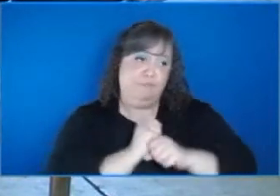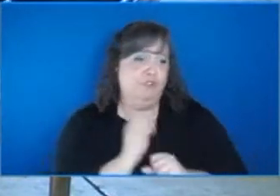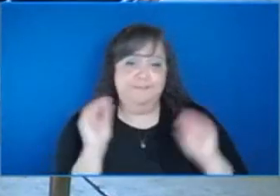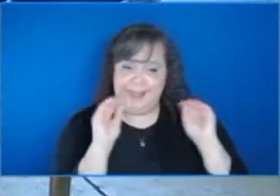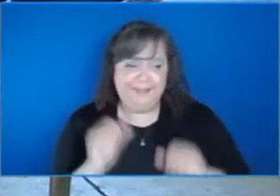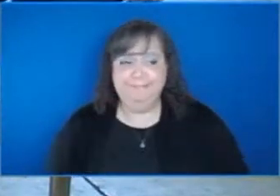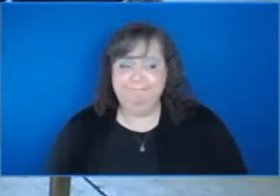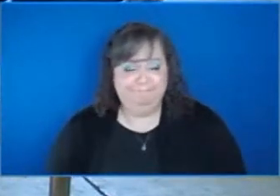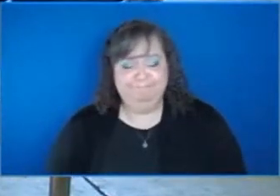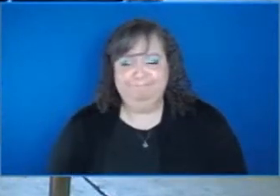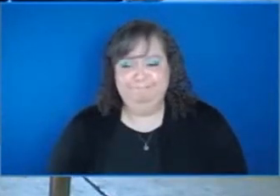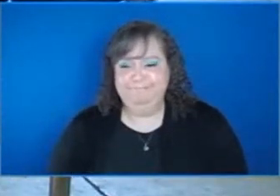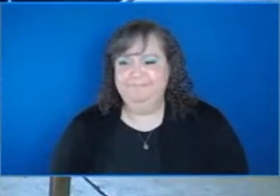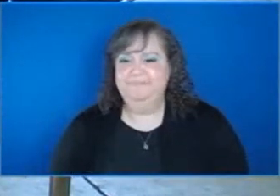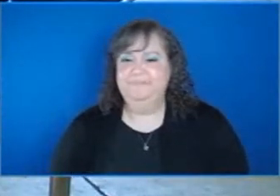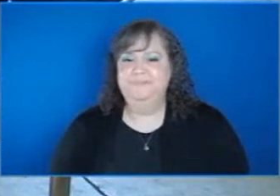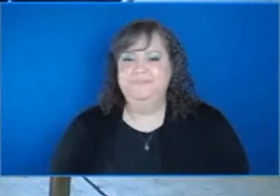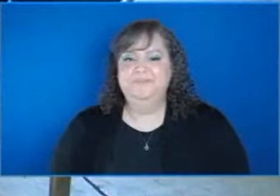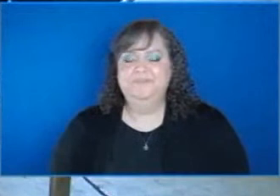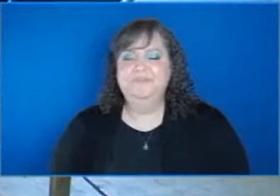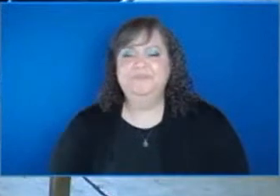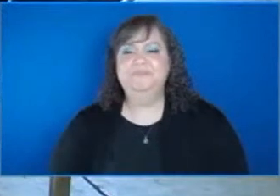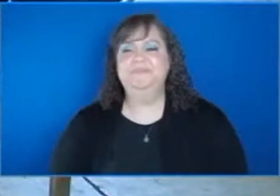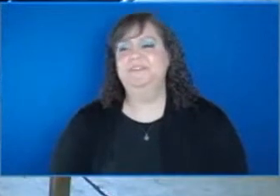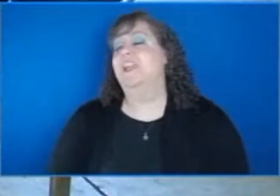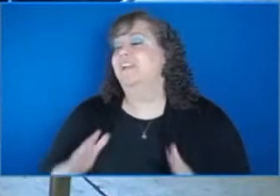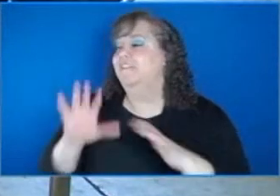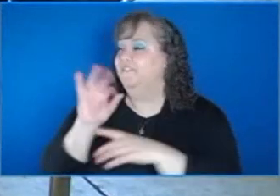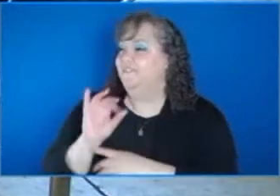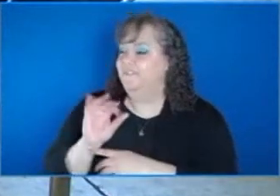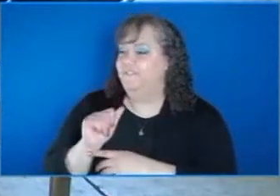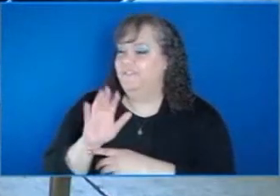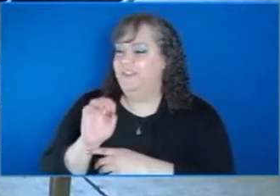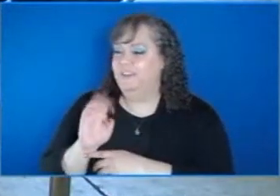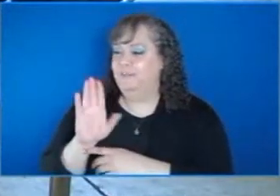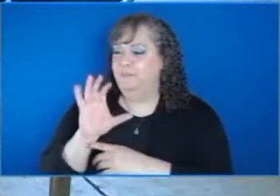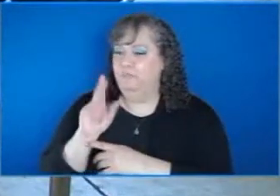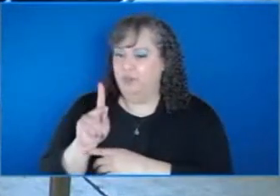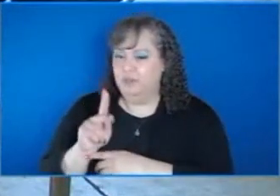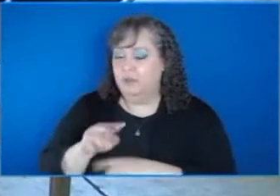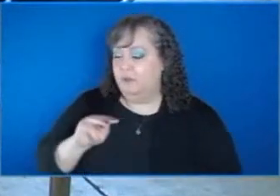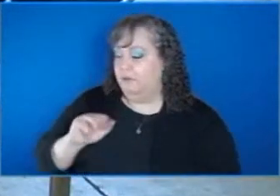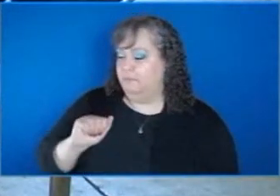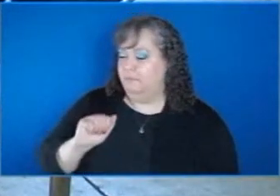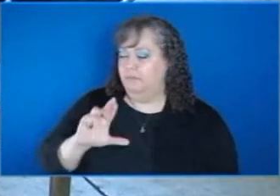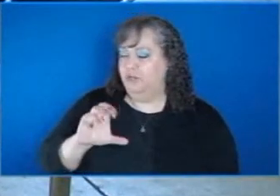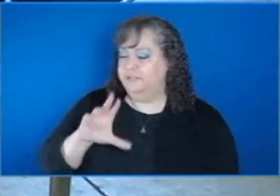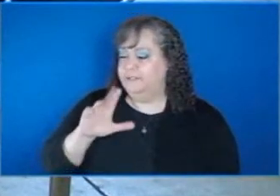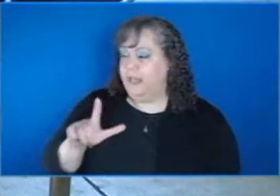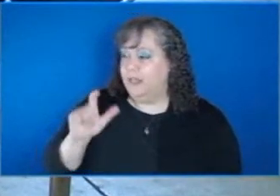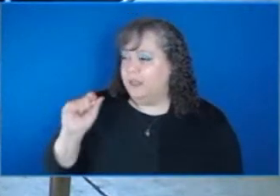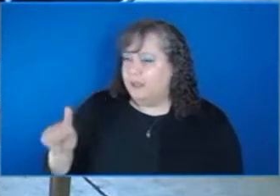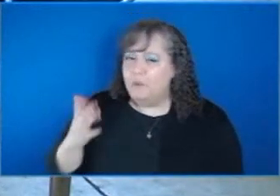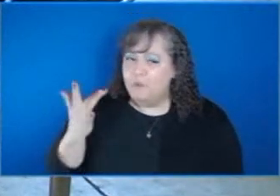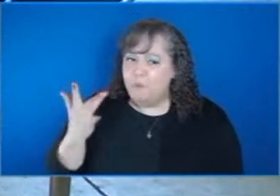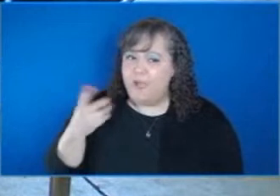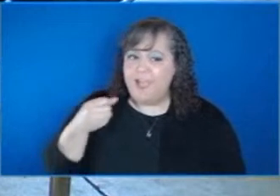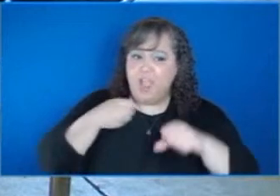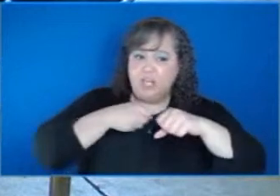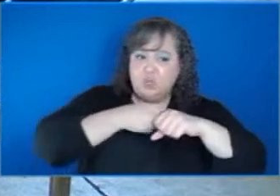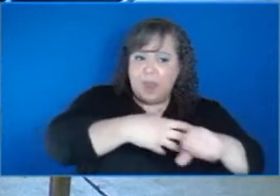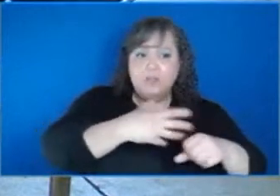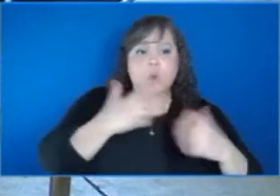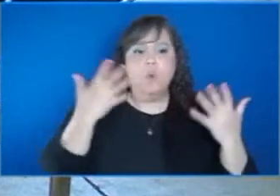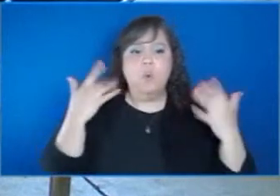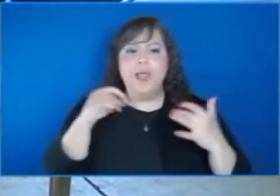Fantastic. Okay, on to Facebook. Marcel on Facebook asks, why crash the spacecraft and not try a soft landing and then use